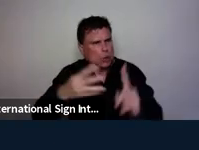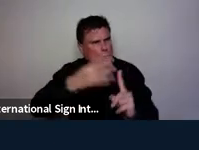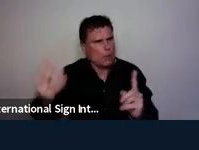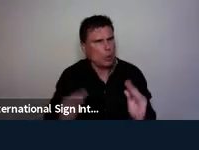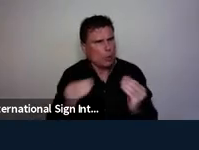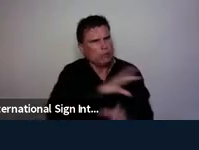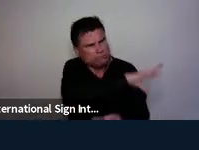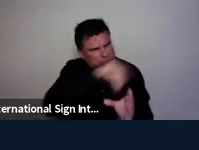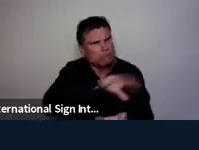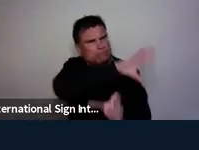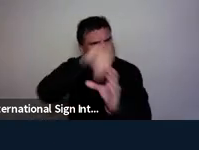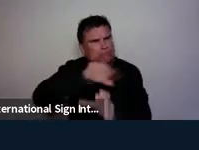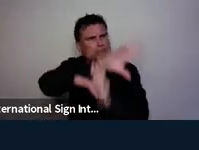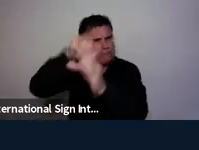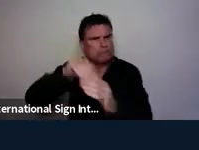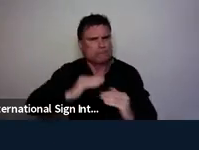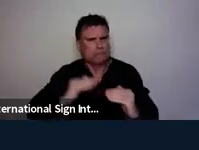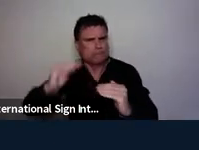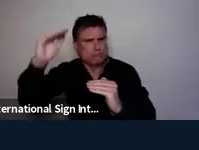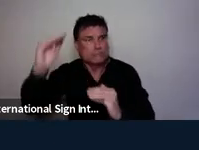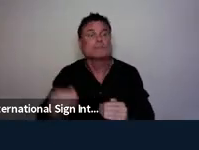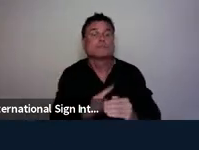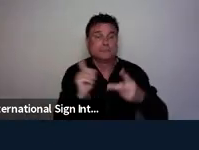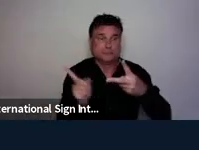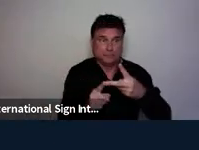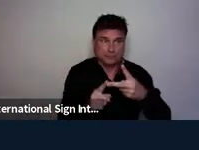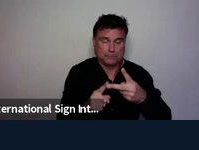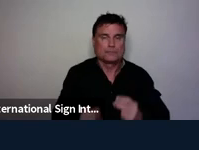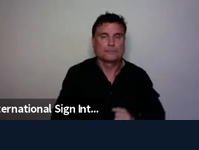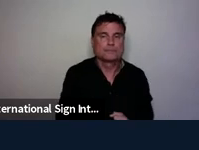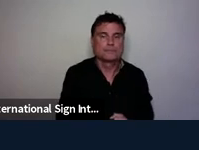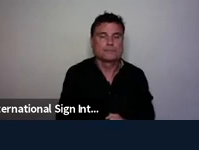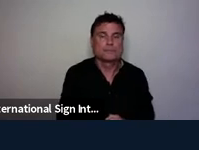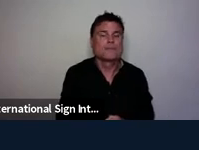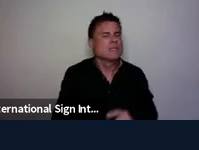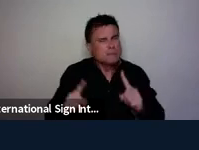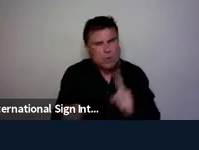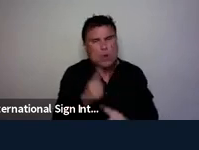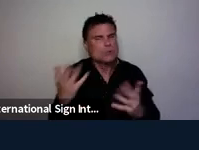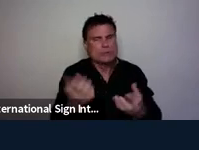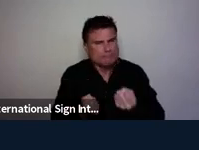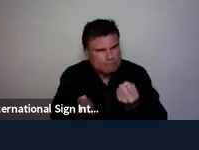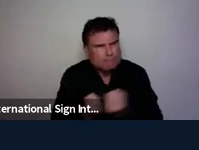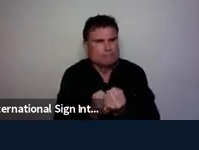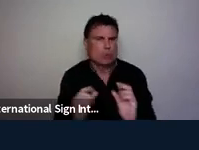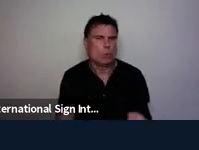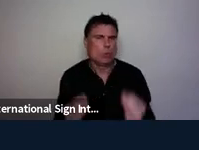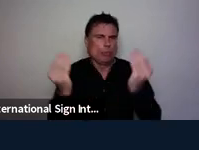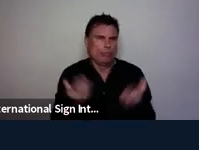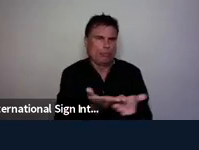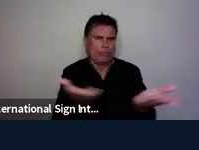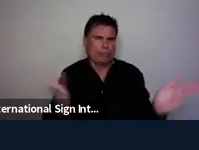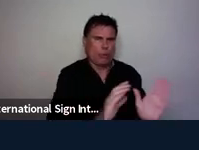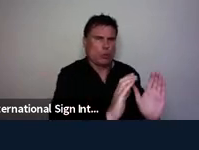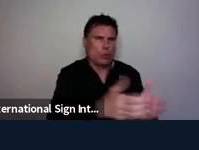is essential. It's basically to support the youth organizations. As we can see, we don't actually